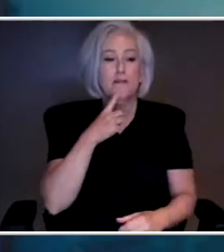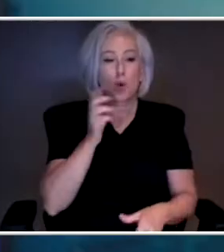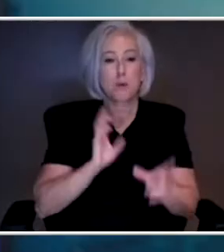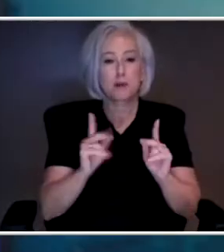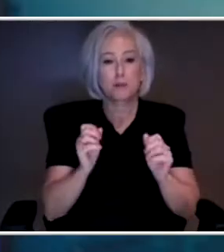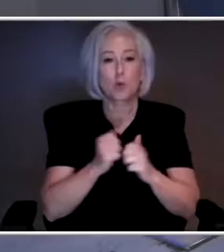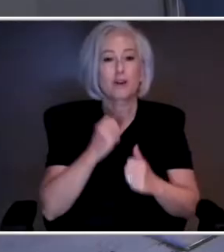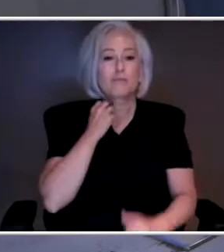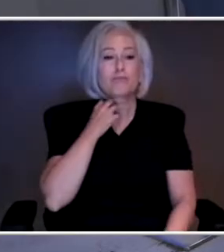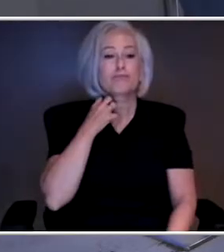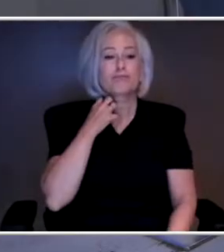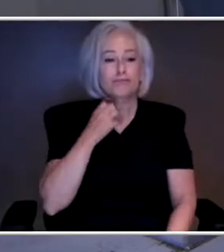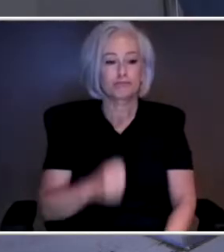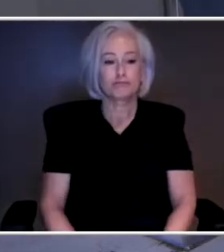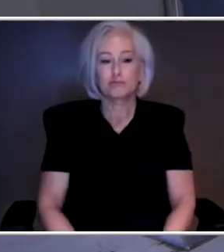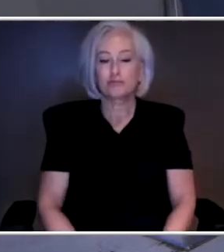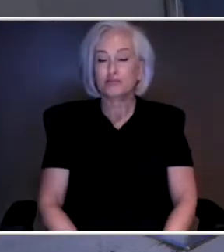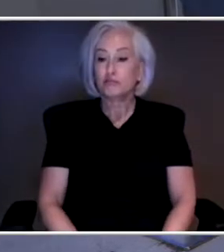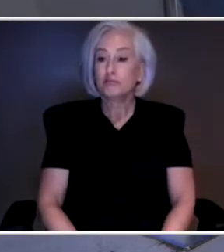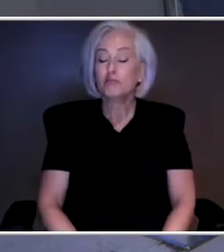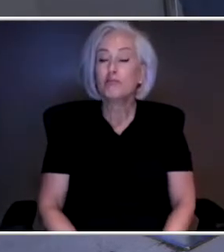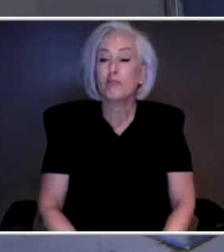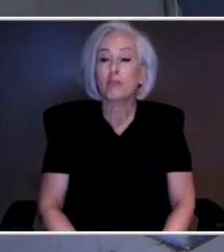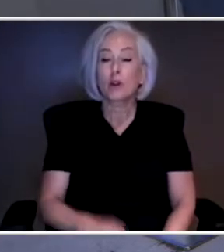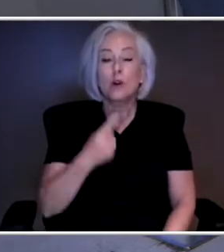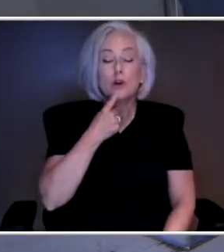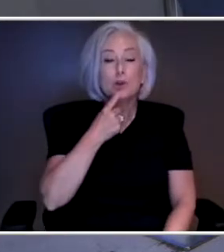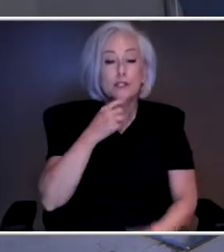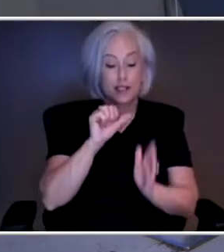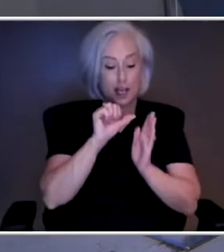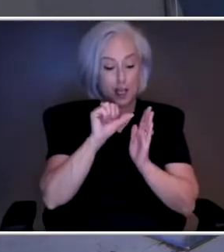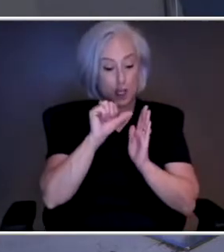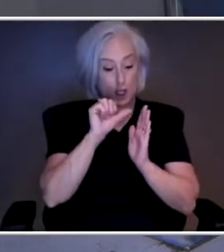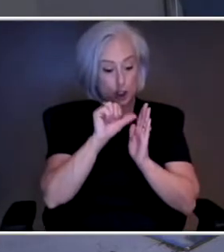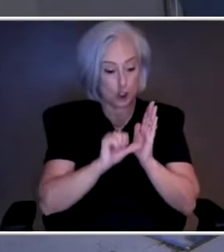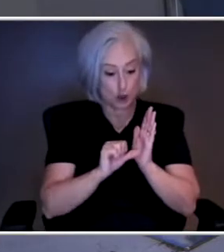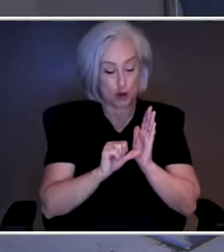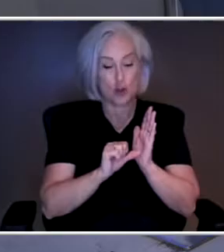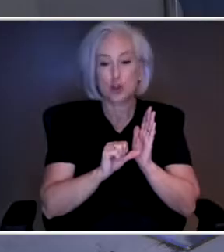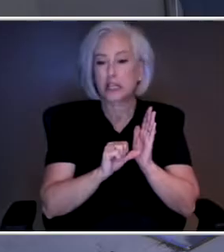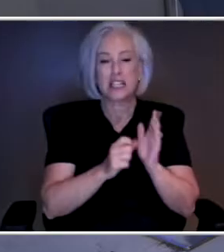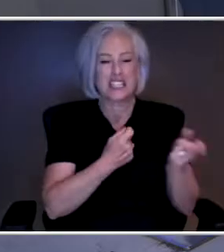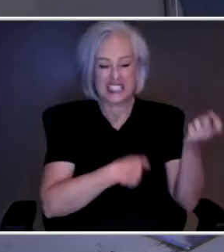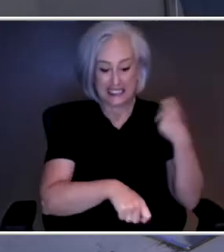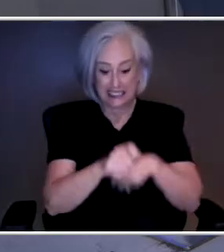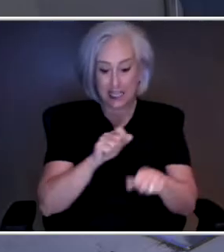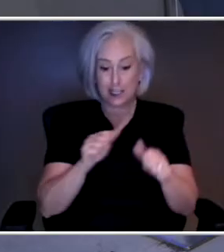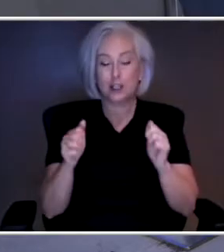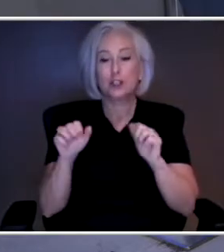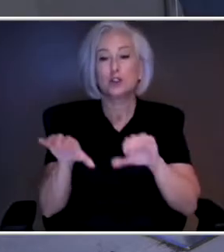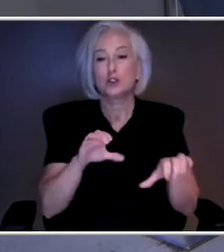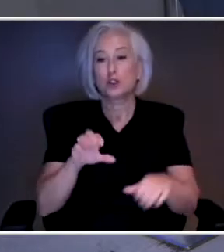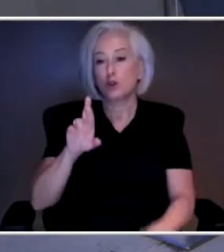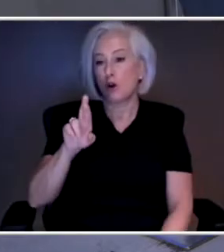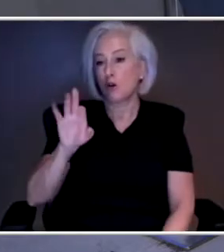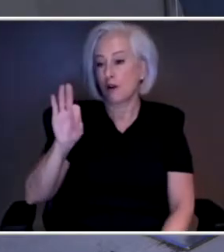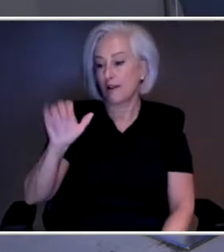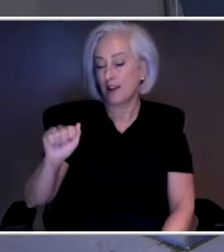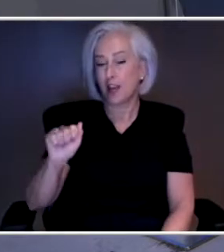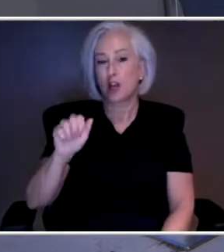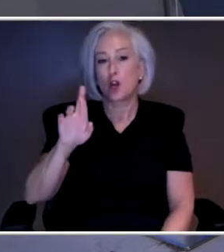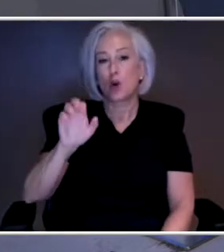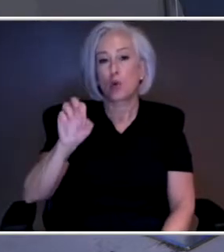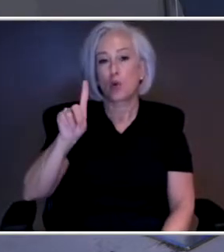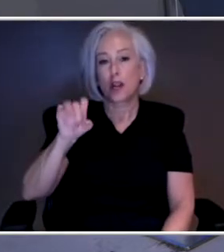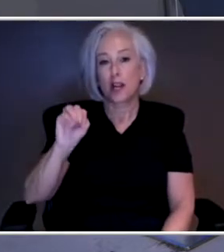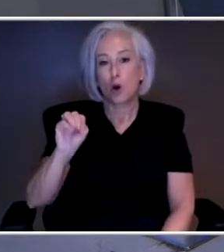thyroid nodules. So instead of surgery, we're talking about radio frequency ablation, or an actual radio frequency. Tell us about that and what